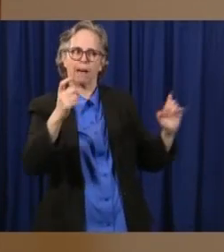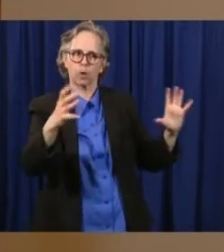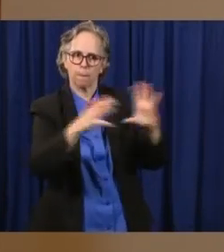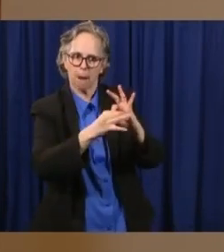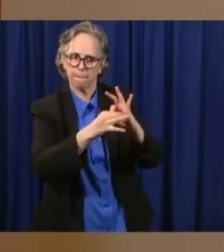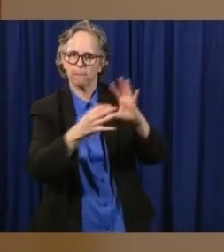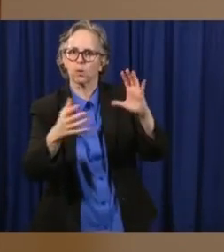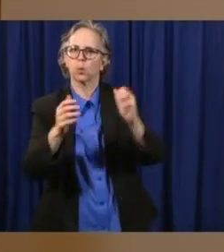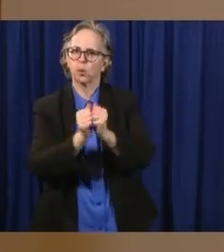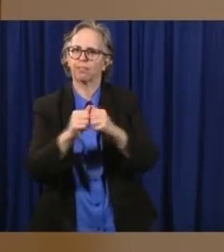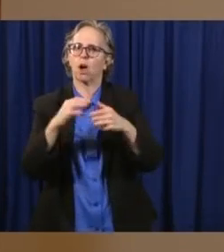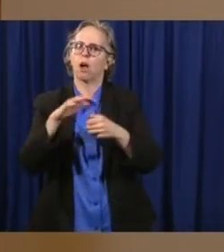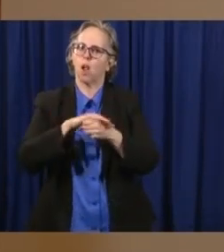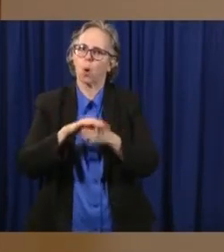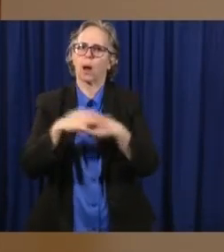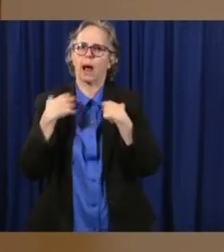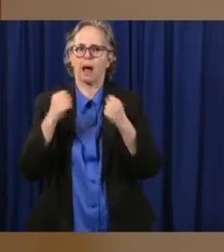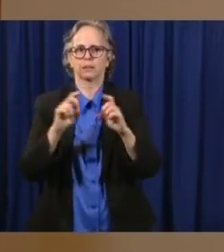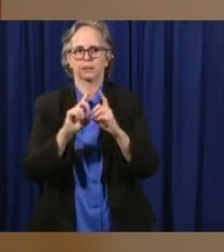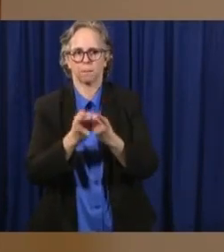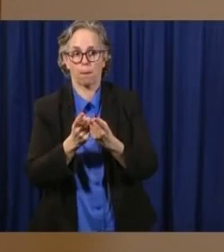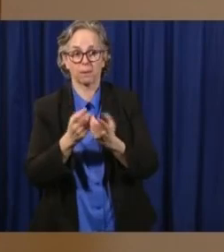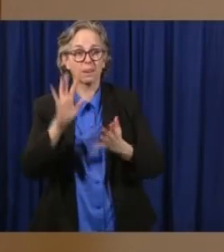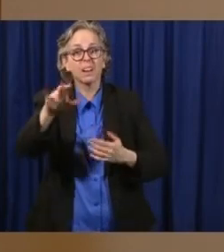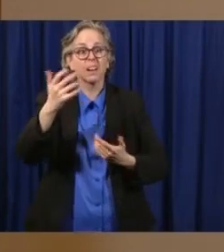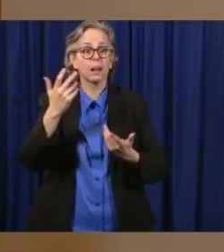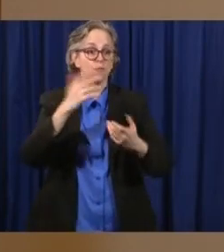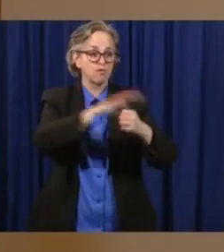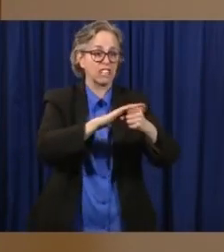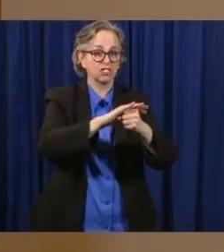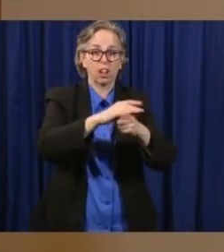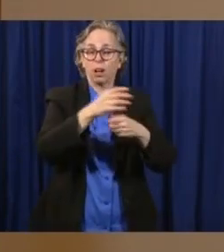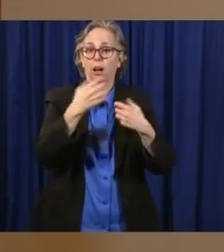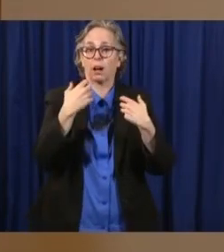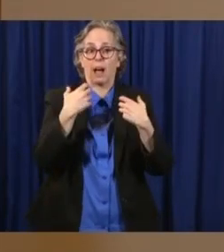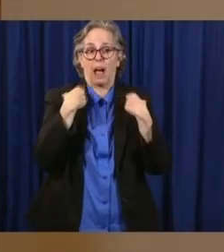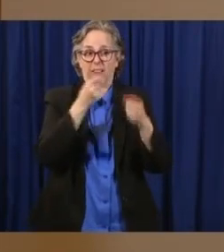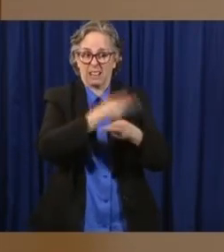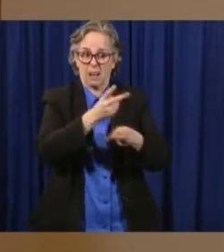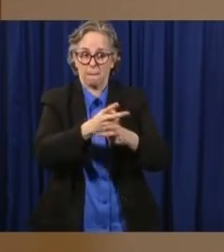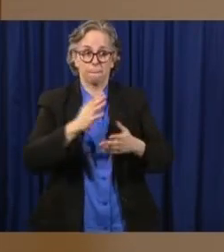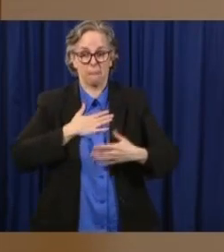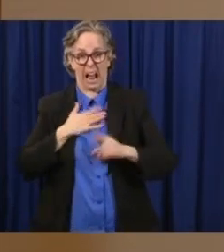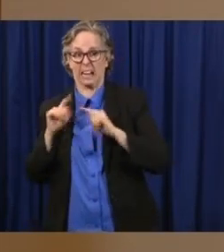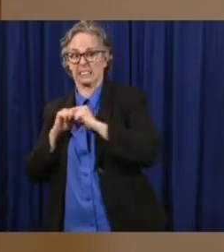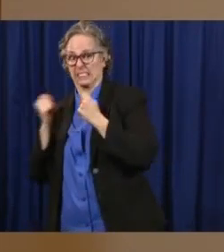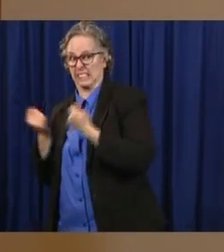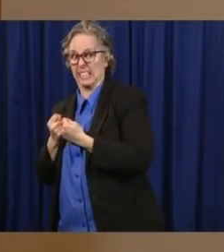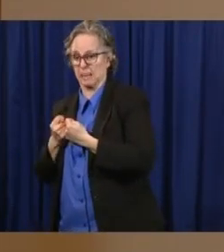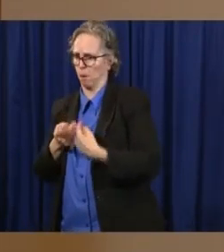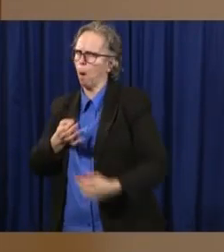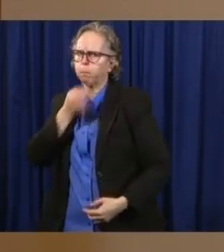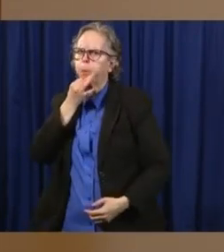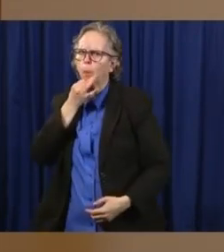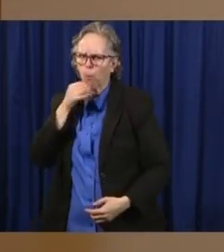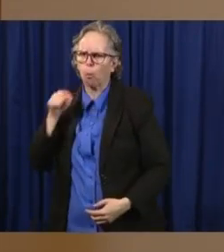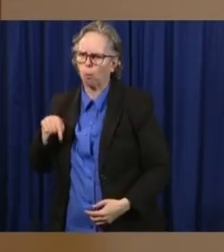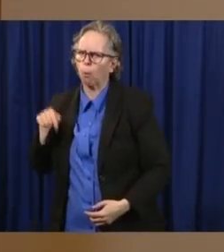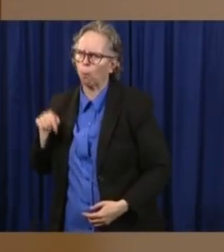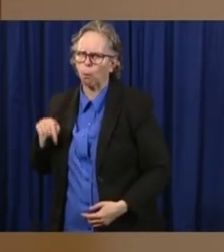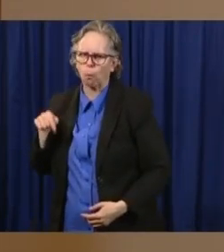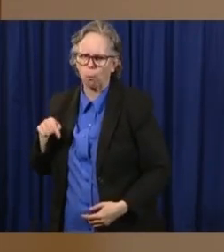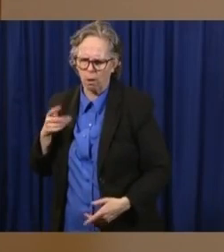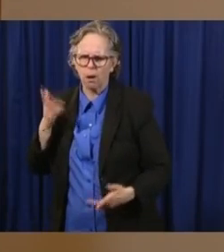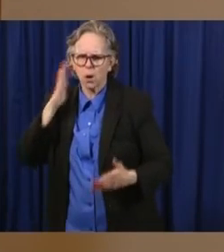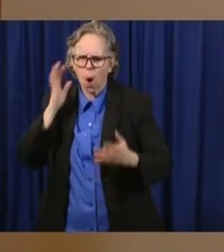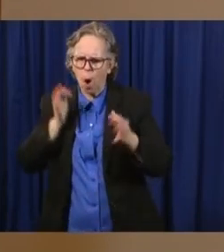health plan, and ultimately with my team of the most expert epidemiologists walking through what they need to do in each case. That's